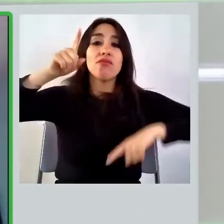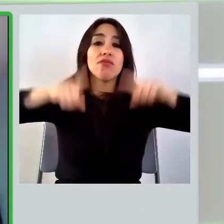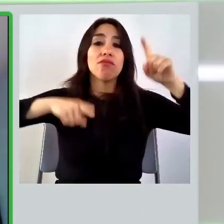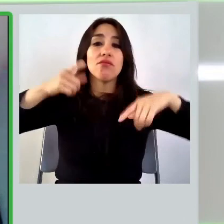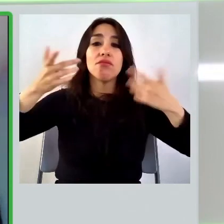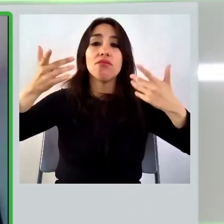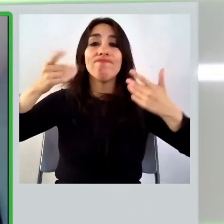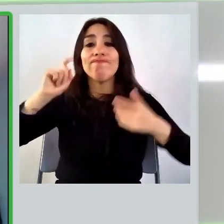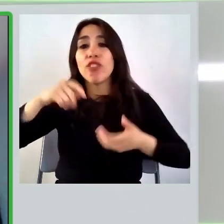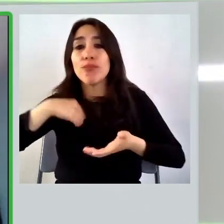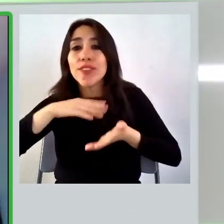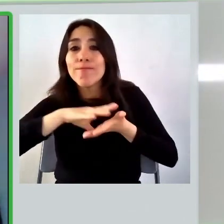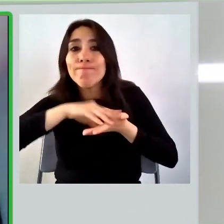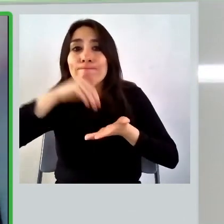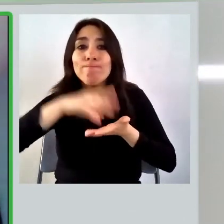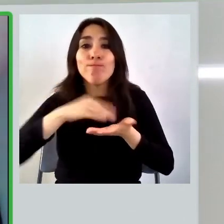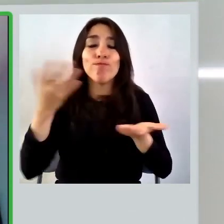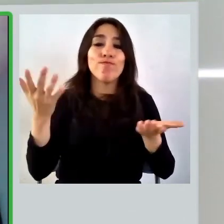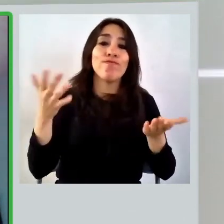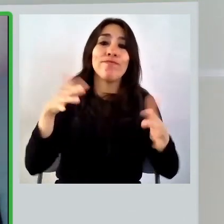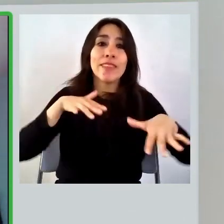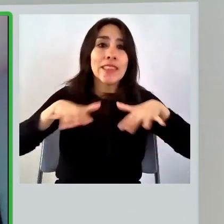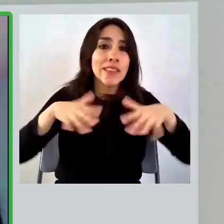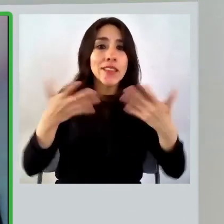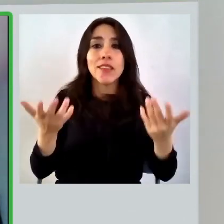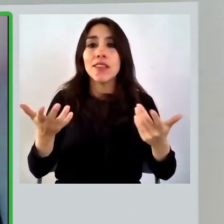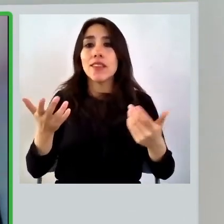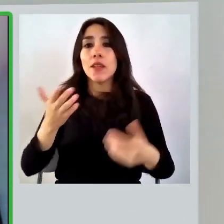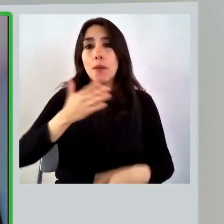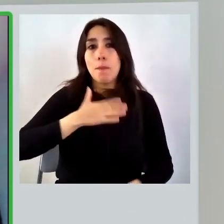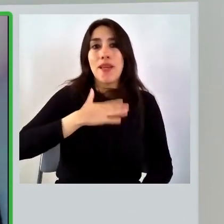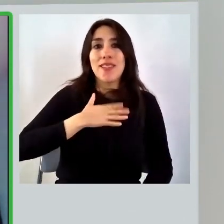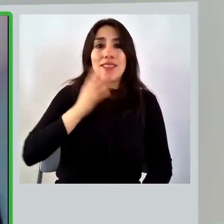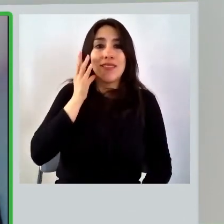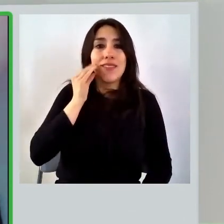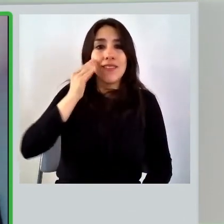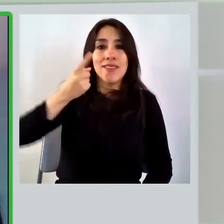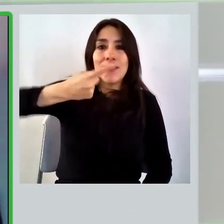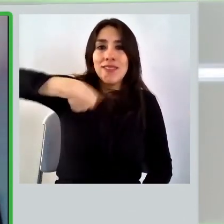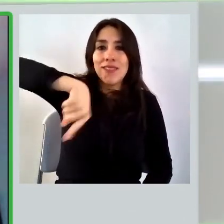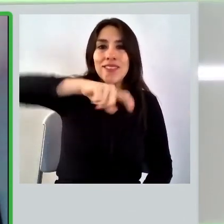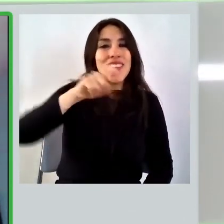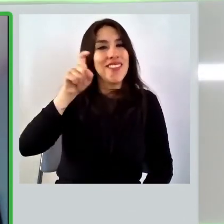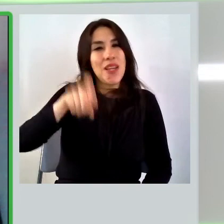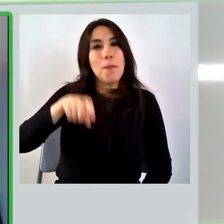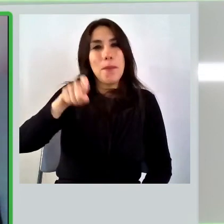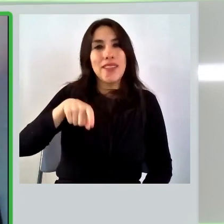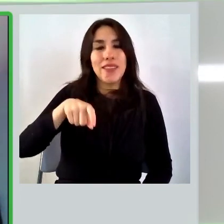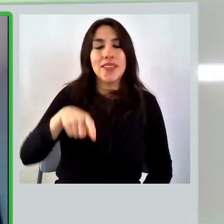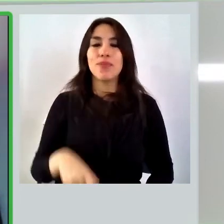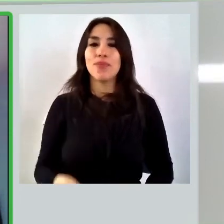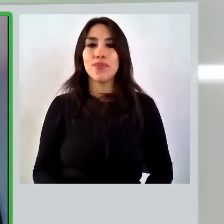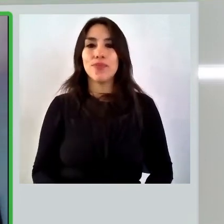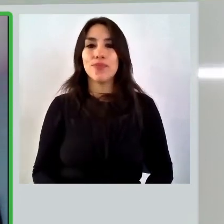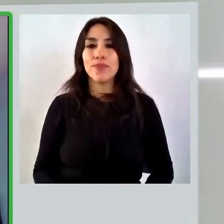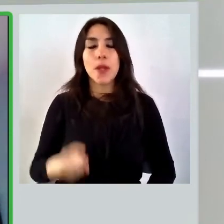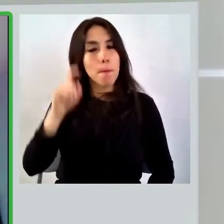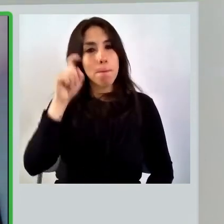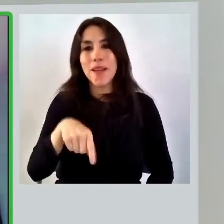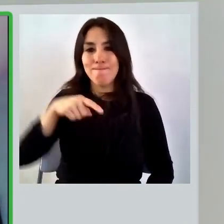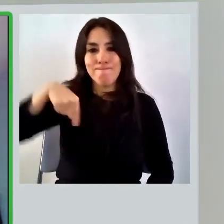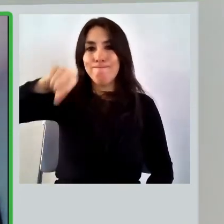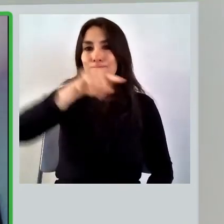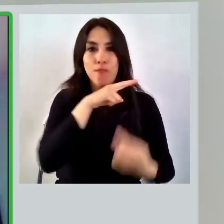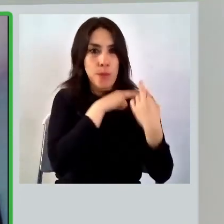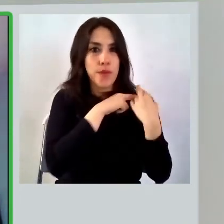need to bring your people along this journey with you, engage your ERGs, your employees with disabilities,